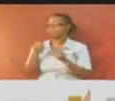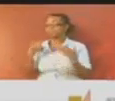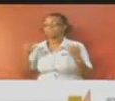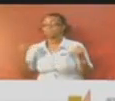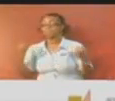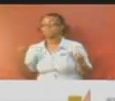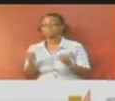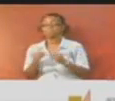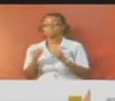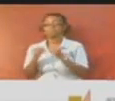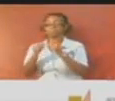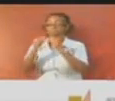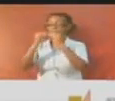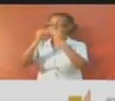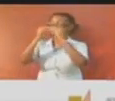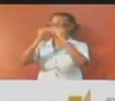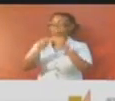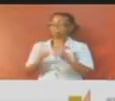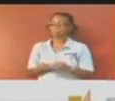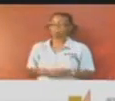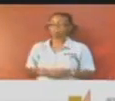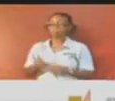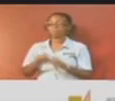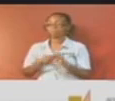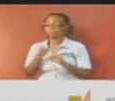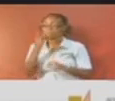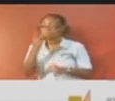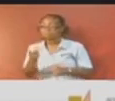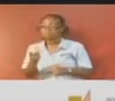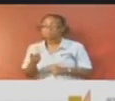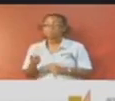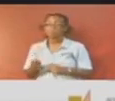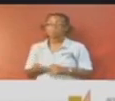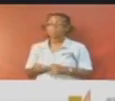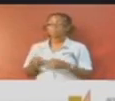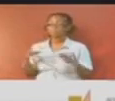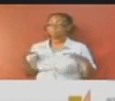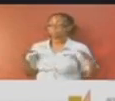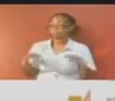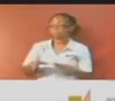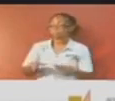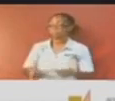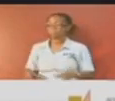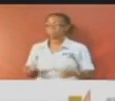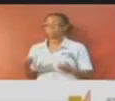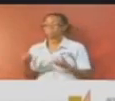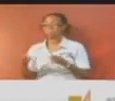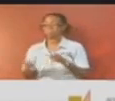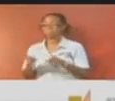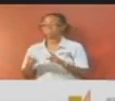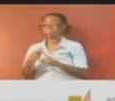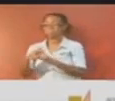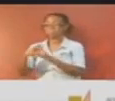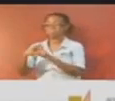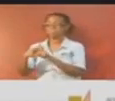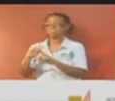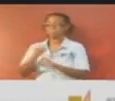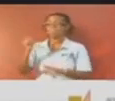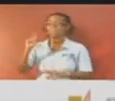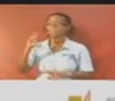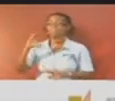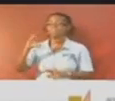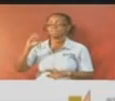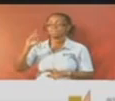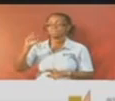seeing cases that were concentrated in County Kearney and County Victoria. The contact tracing at that